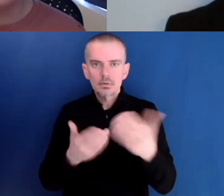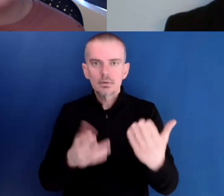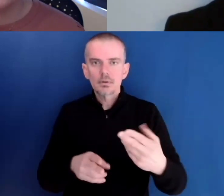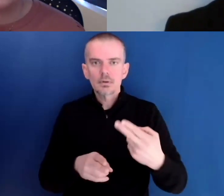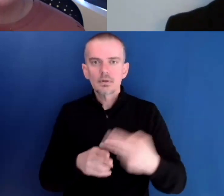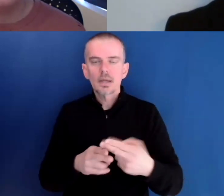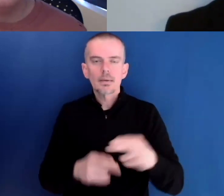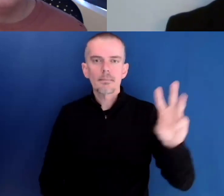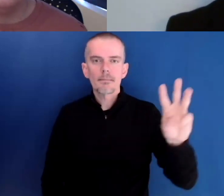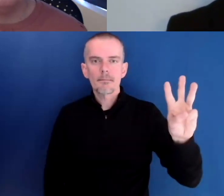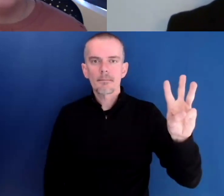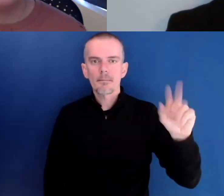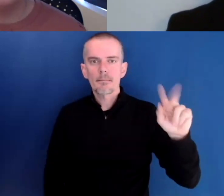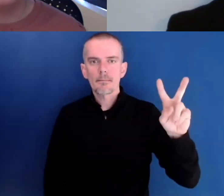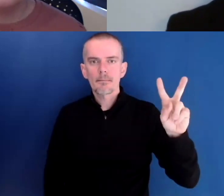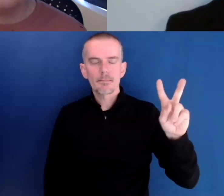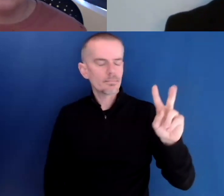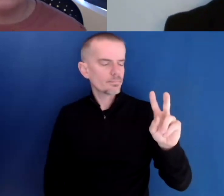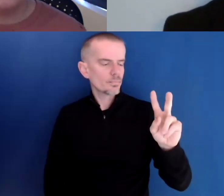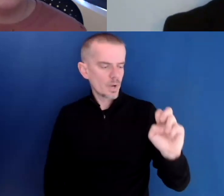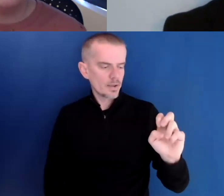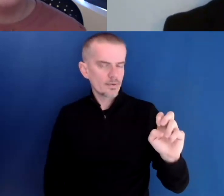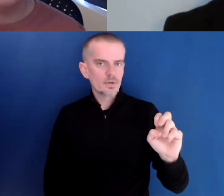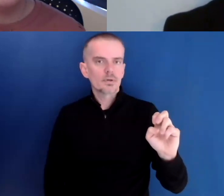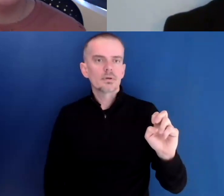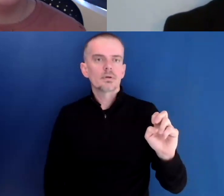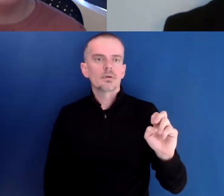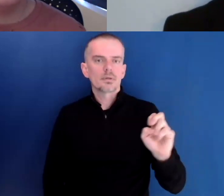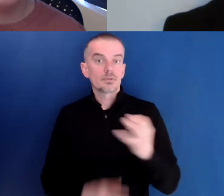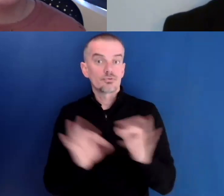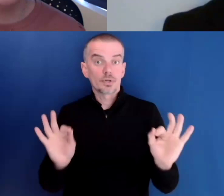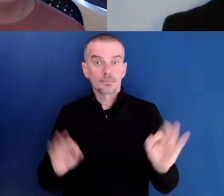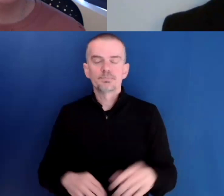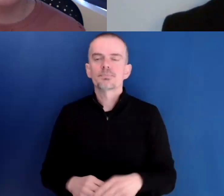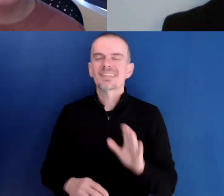Wave is free. A quick tip for nonprofits: